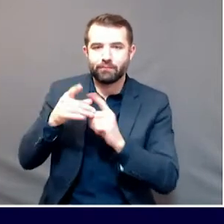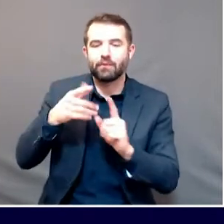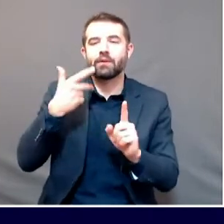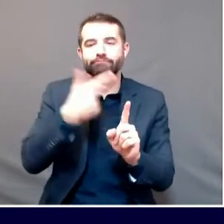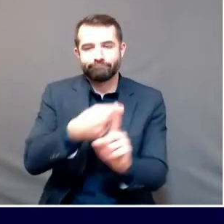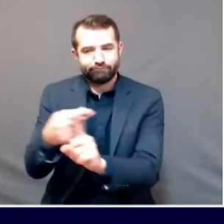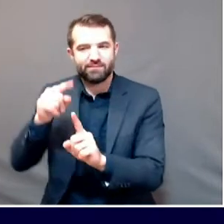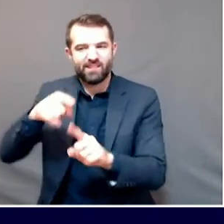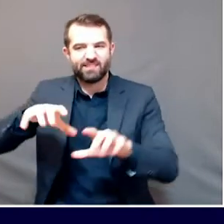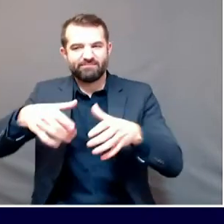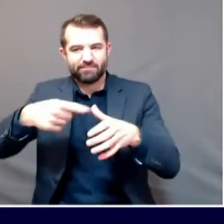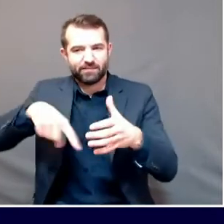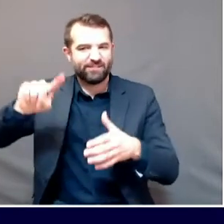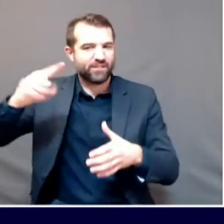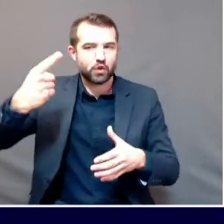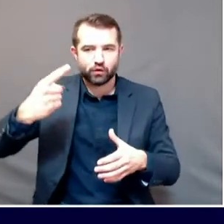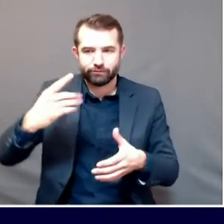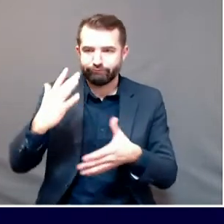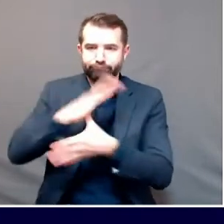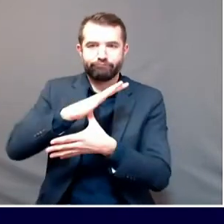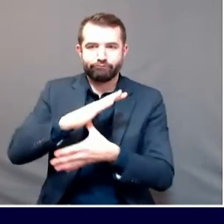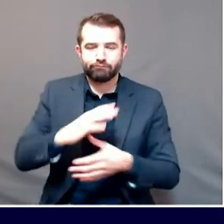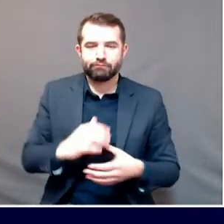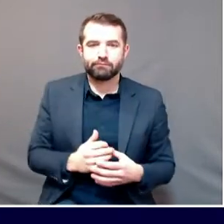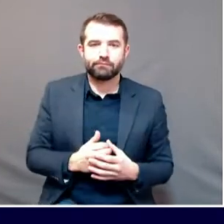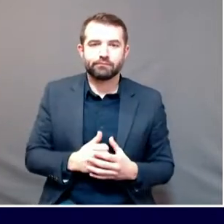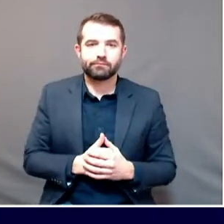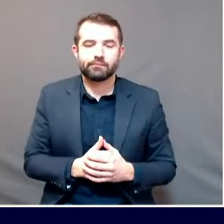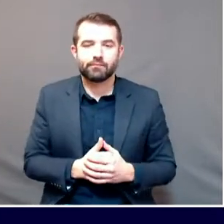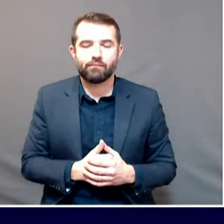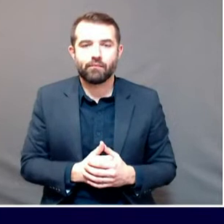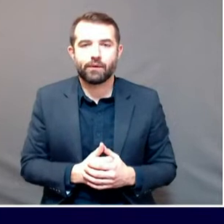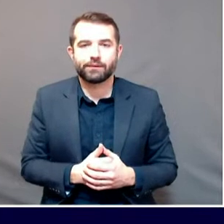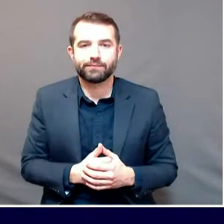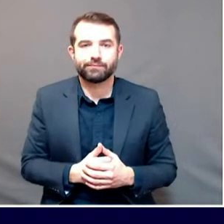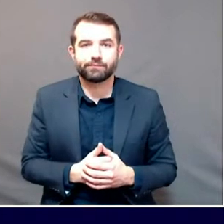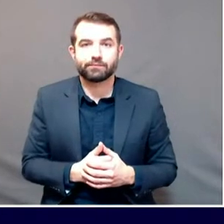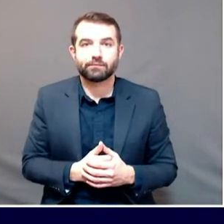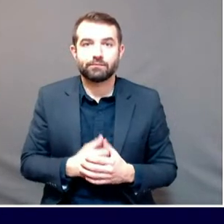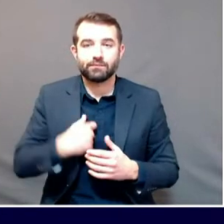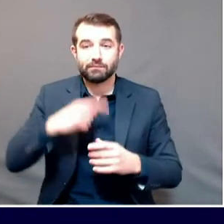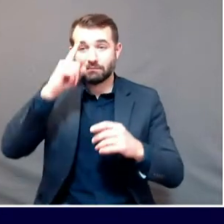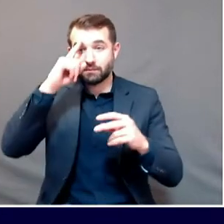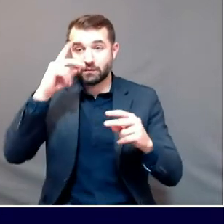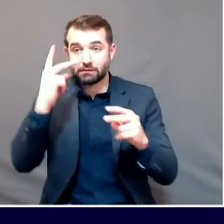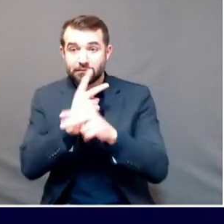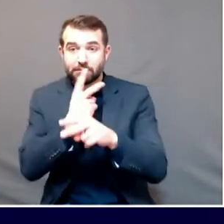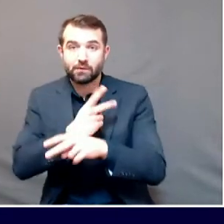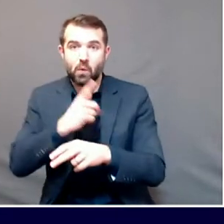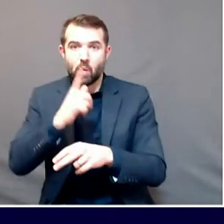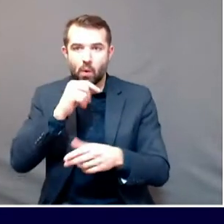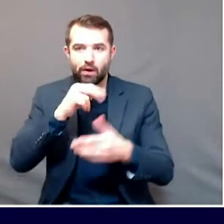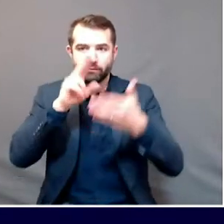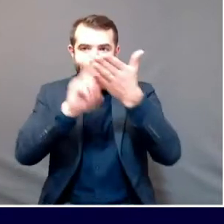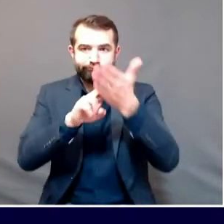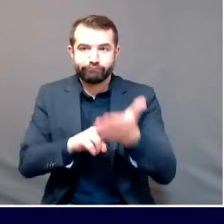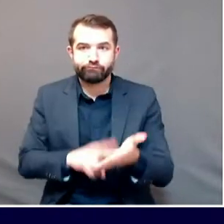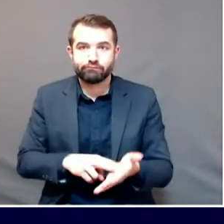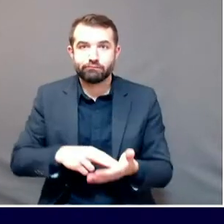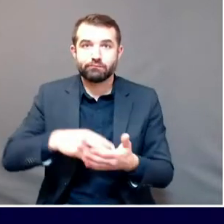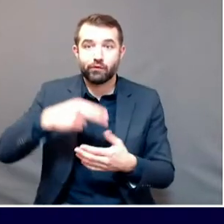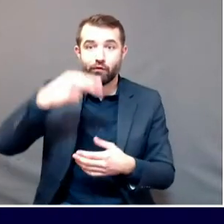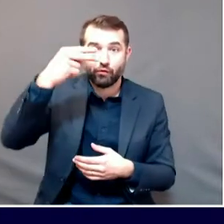of prescribe exactly who should happen on Thursday versus Friday versus Saturday morning. That's not something